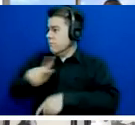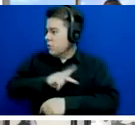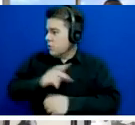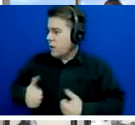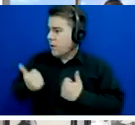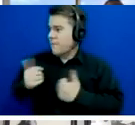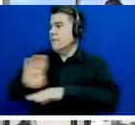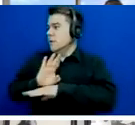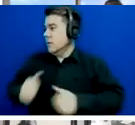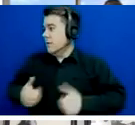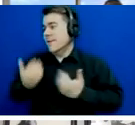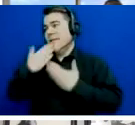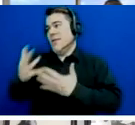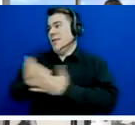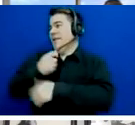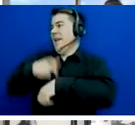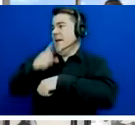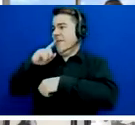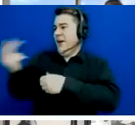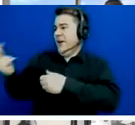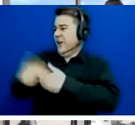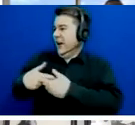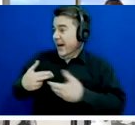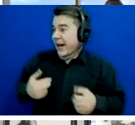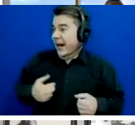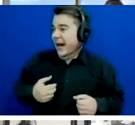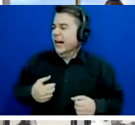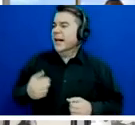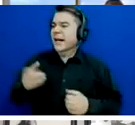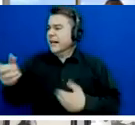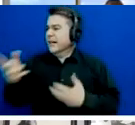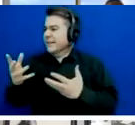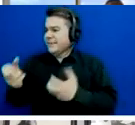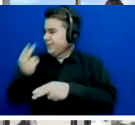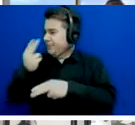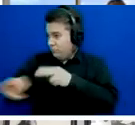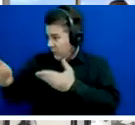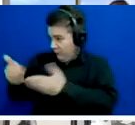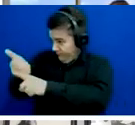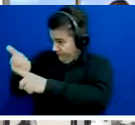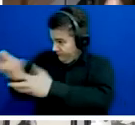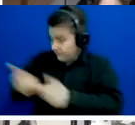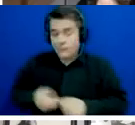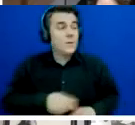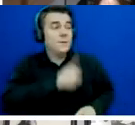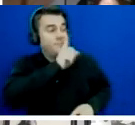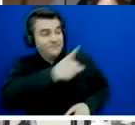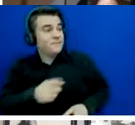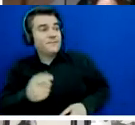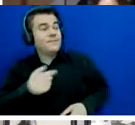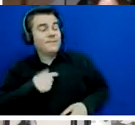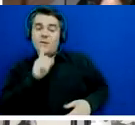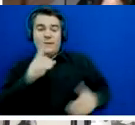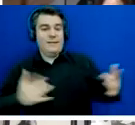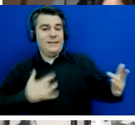life. So thank you for taking the time this evening to be with us. Do you want to take kind of a quick second to introduce yourself? Sure. I'm so excited to